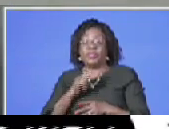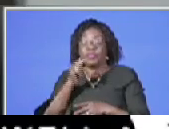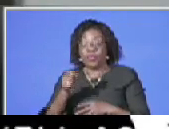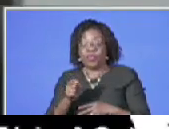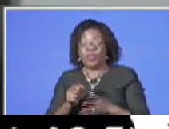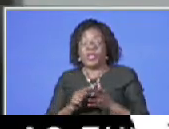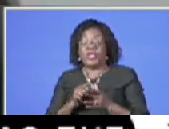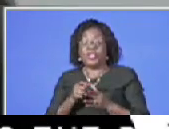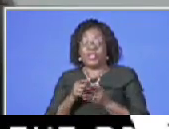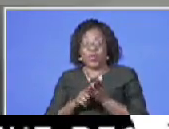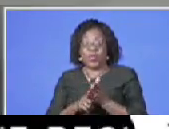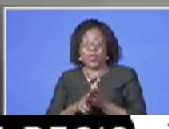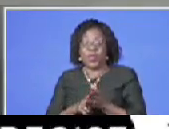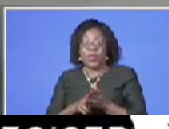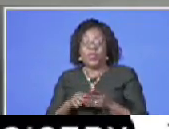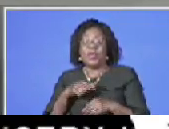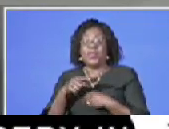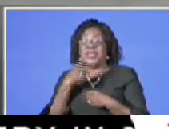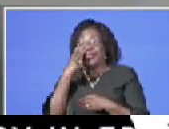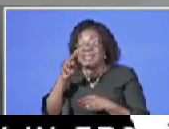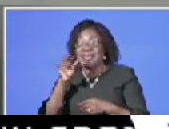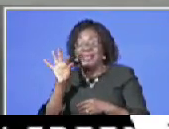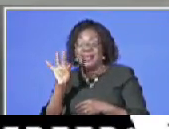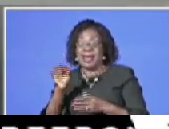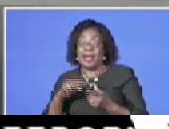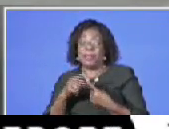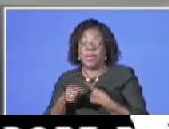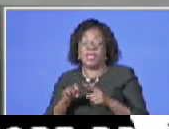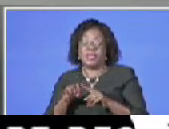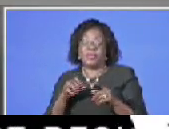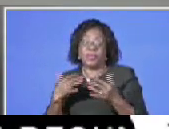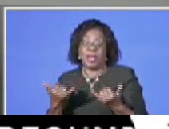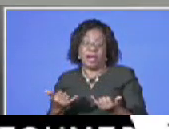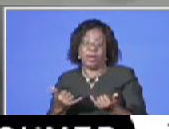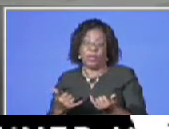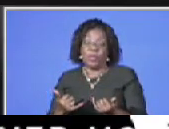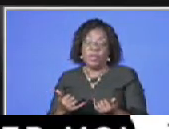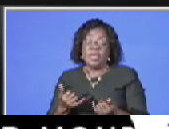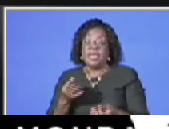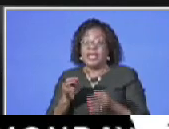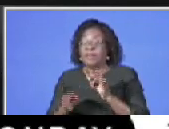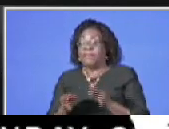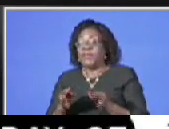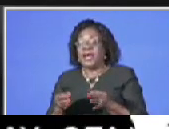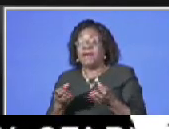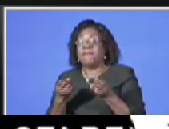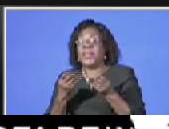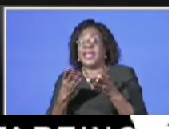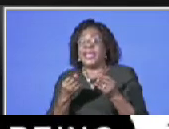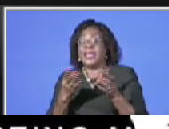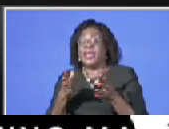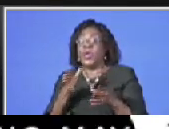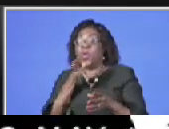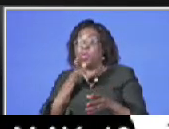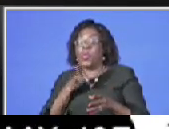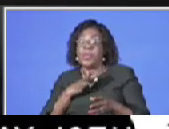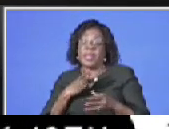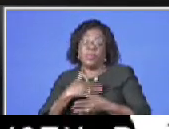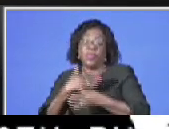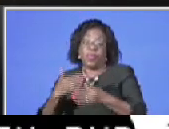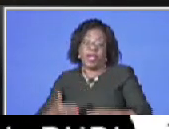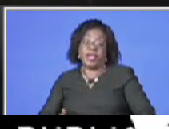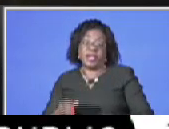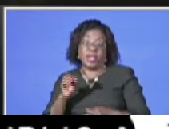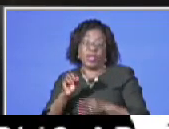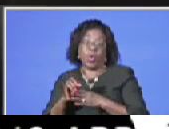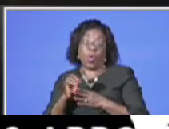pudding when we see 9 months from now whether or not our birth rates have actually increased. That would be the overriding factor to see whose theory